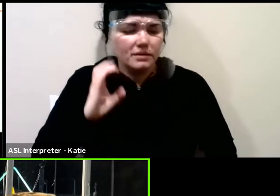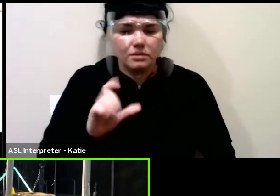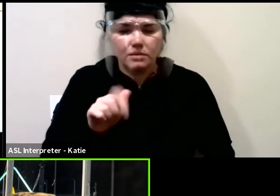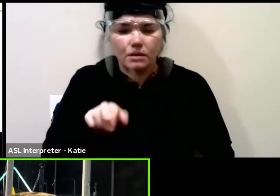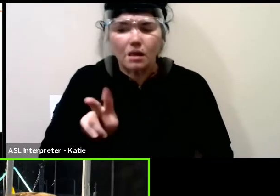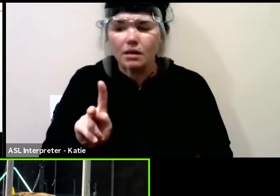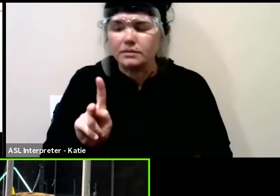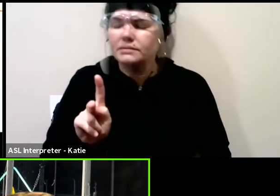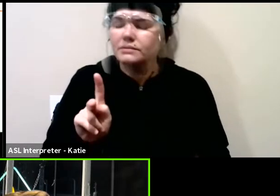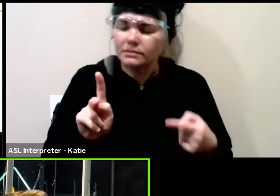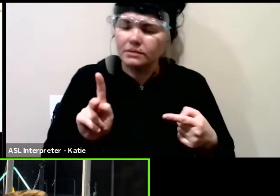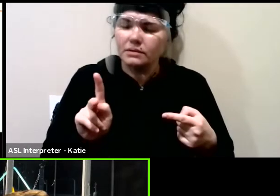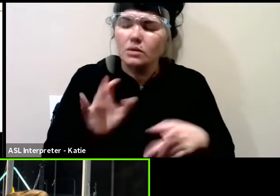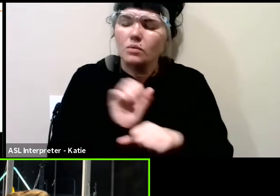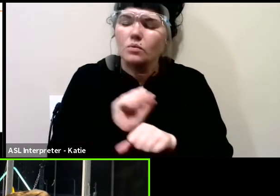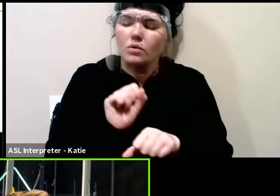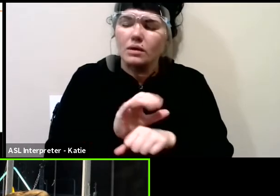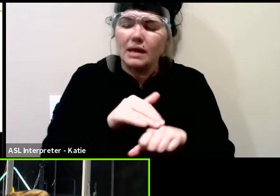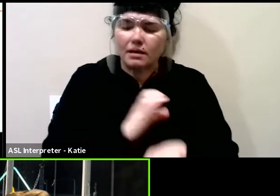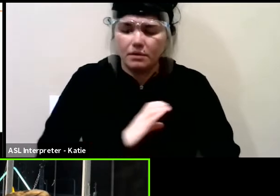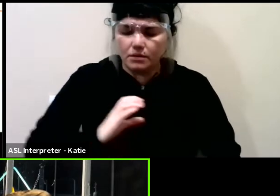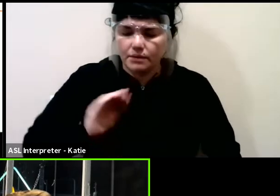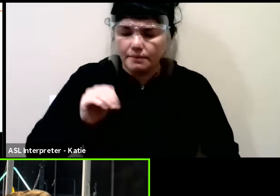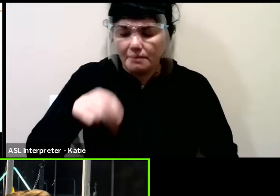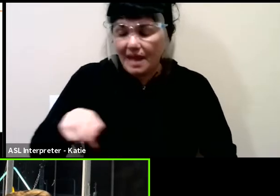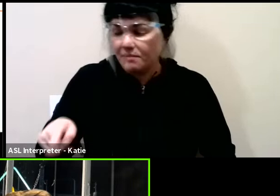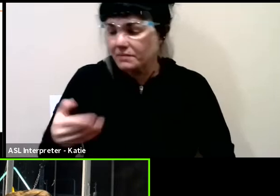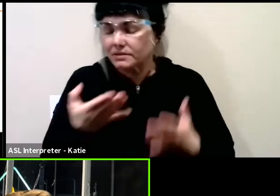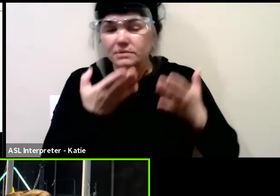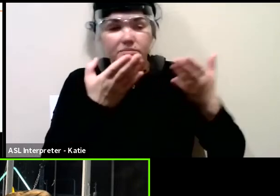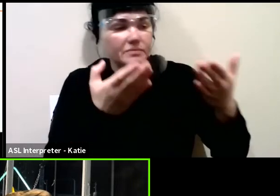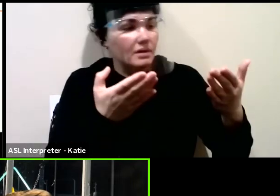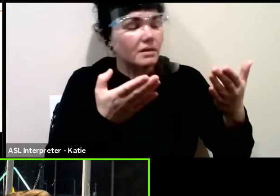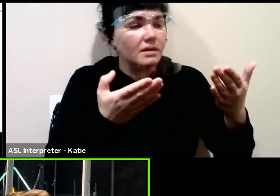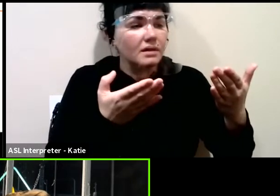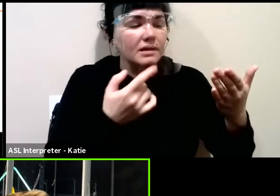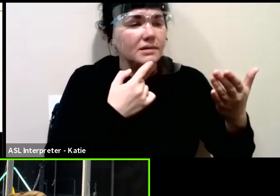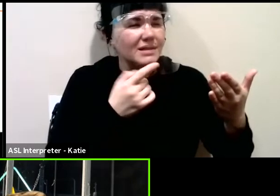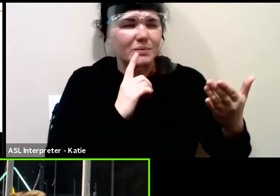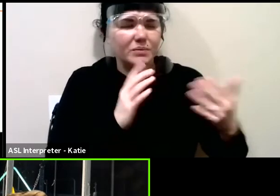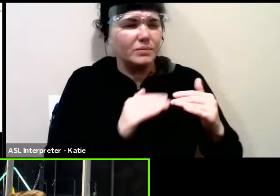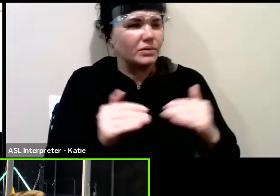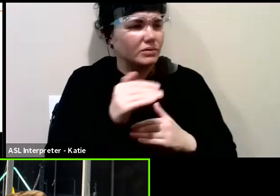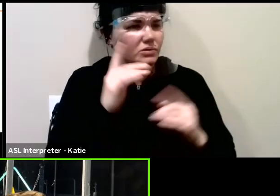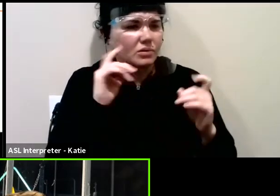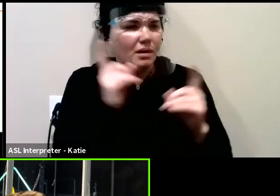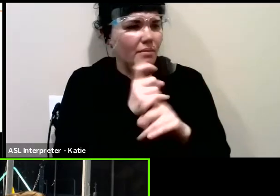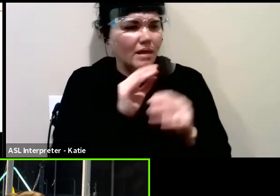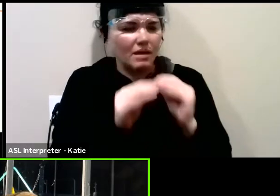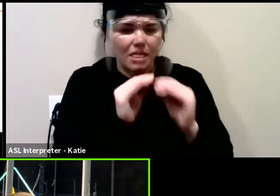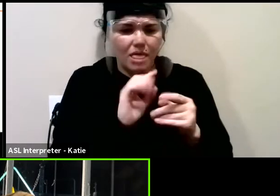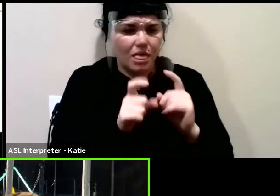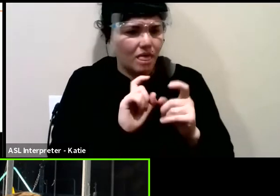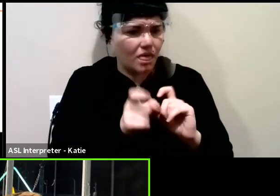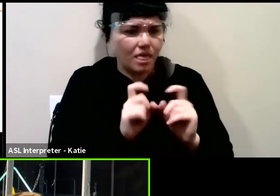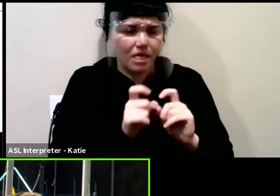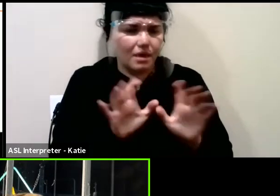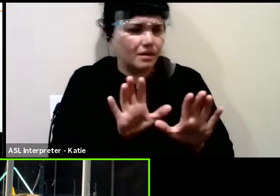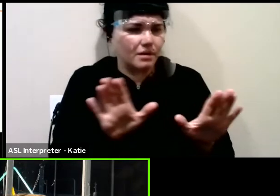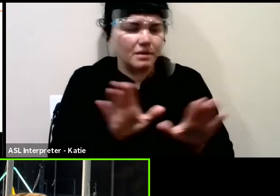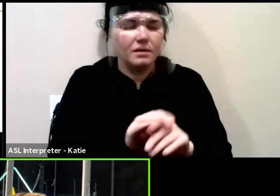guys were working on the congressional map and you made the suggestion commissioner clark that it was too complex to even adjust the congressional map in